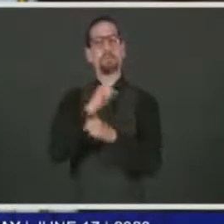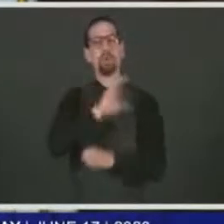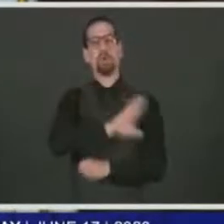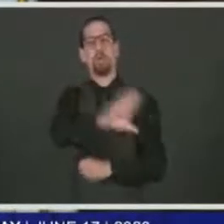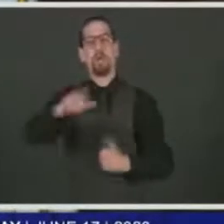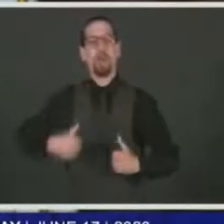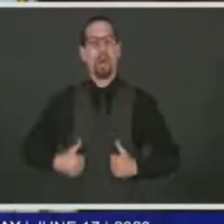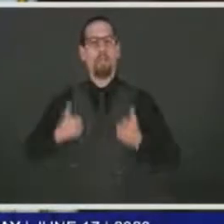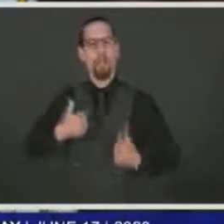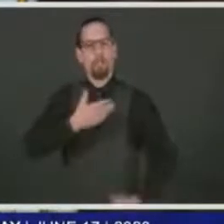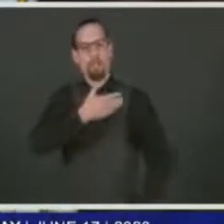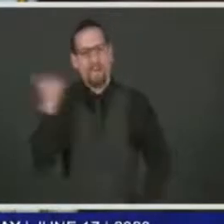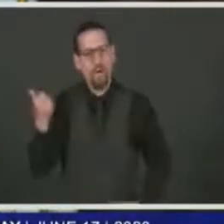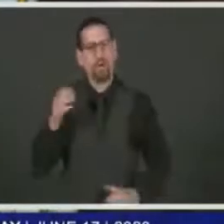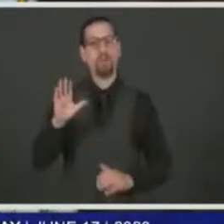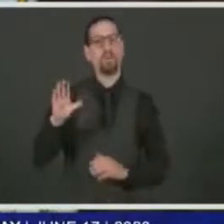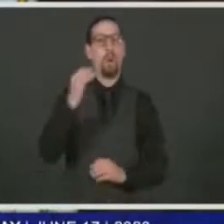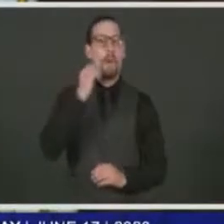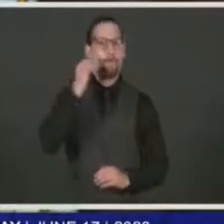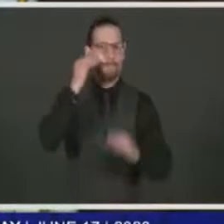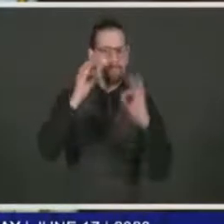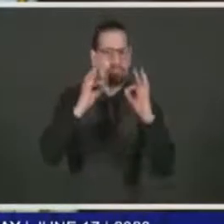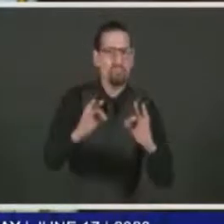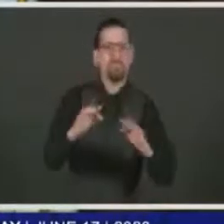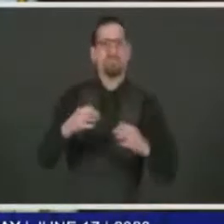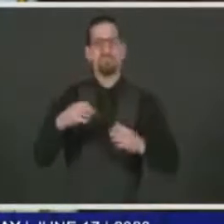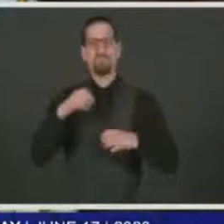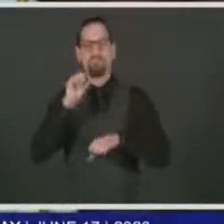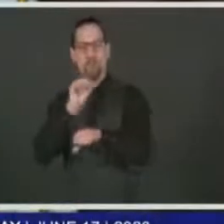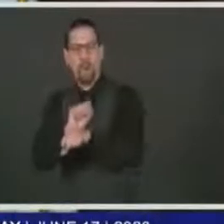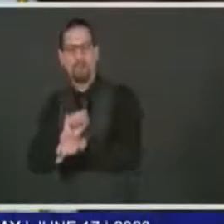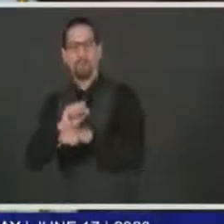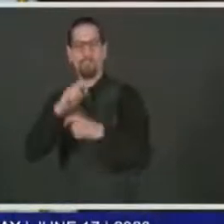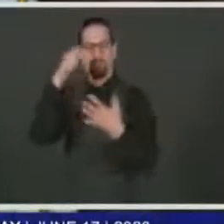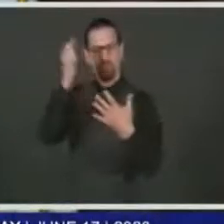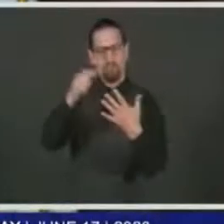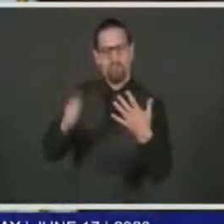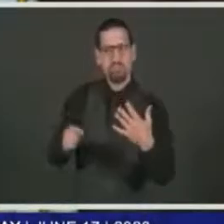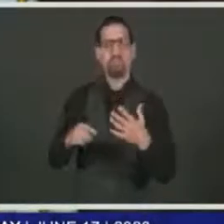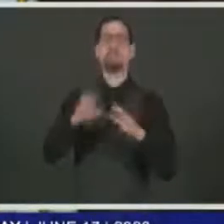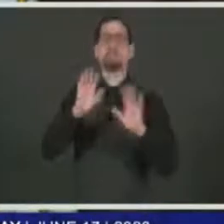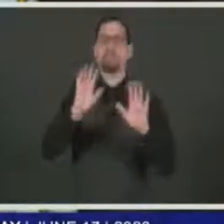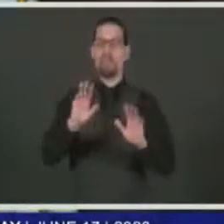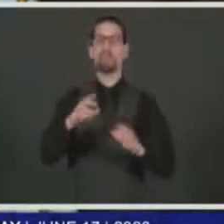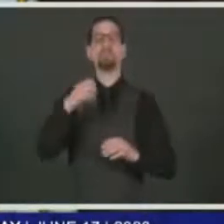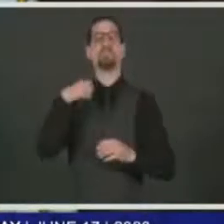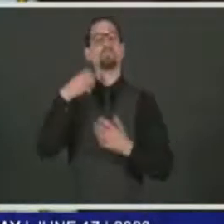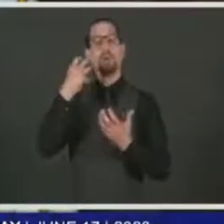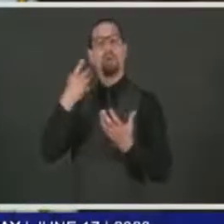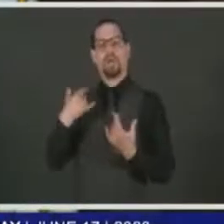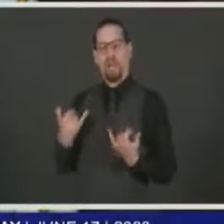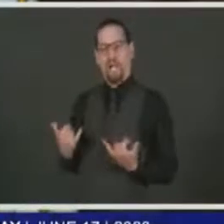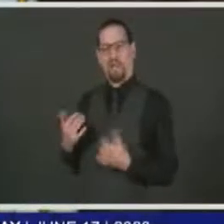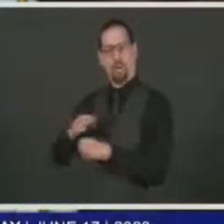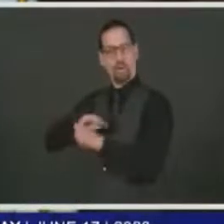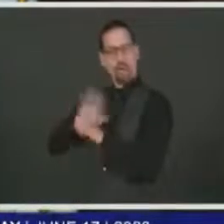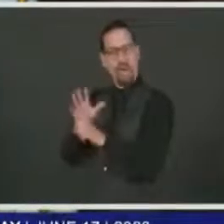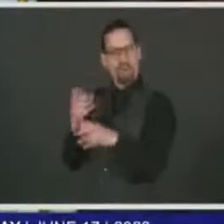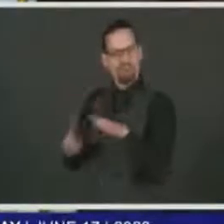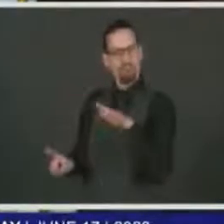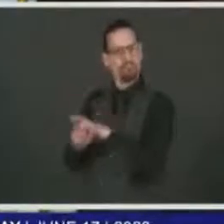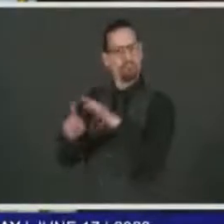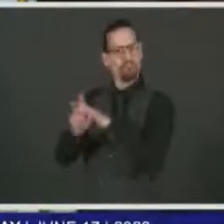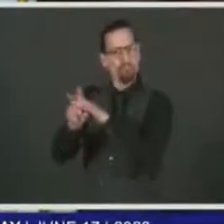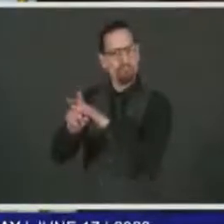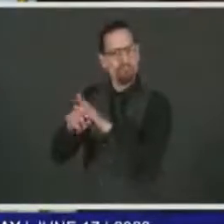that I am committed to, and asking you to commit yourselves to, taking what we've learned in this crisis, the